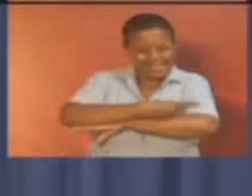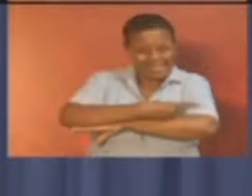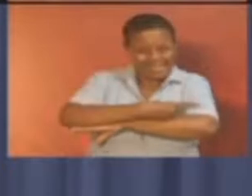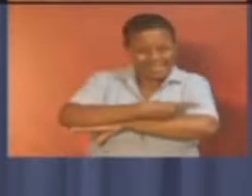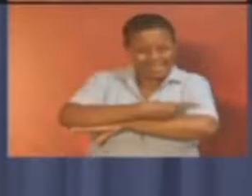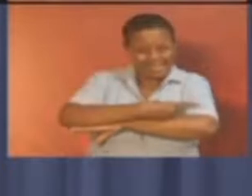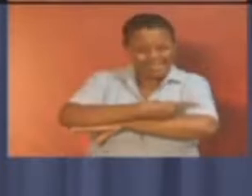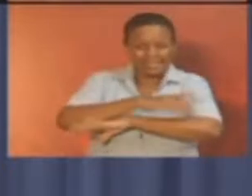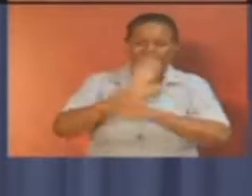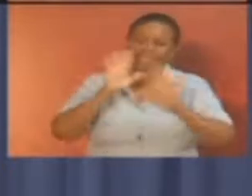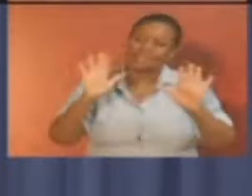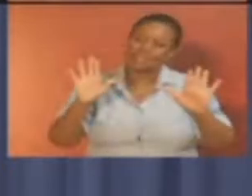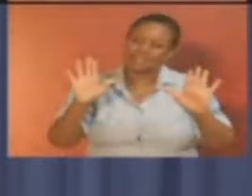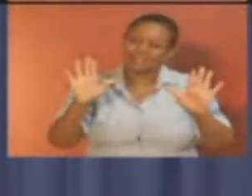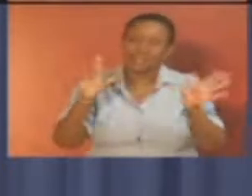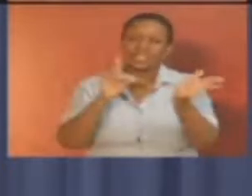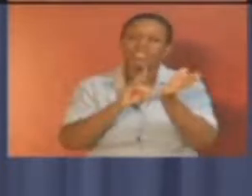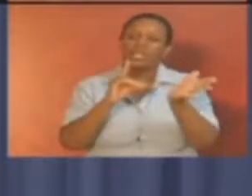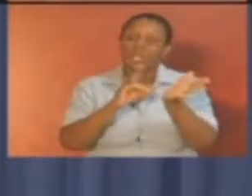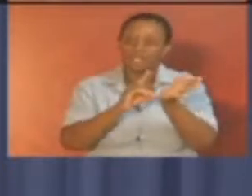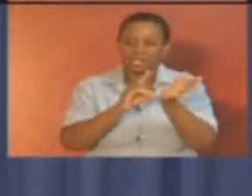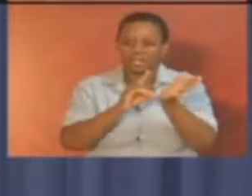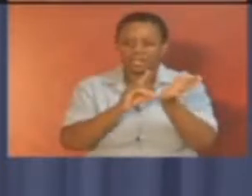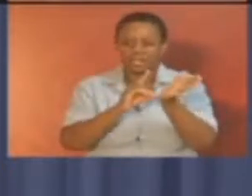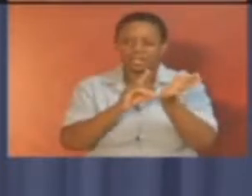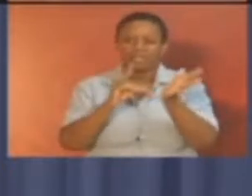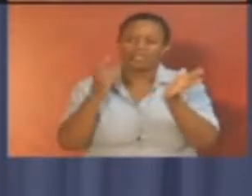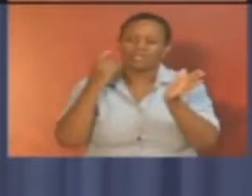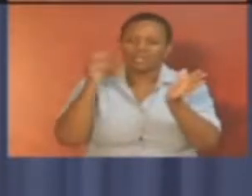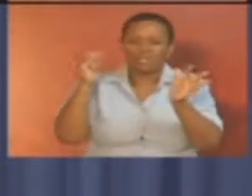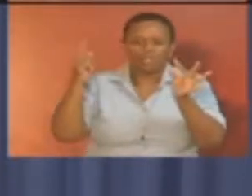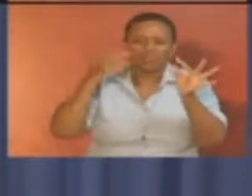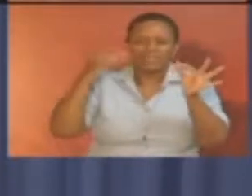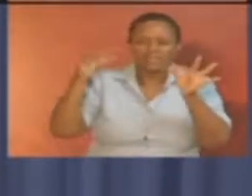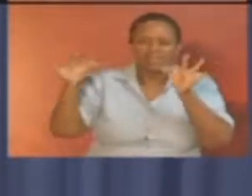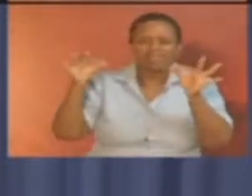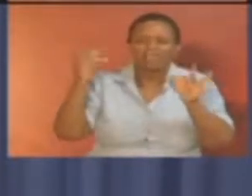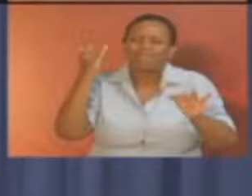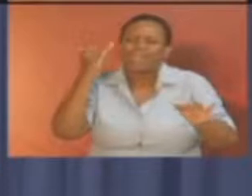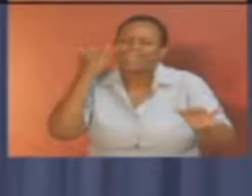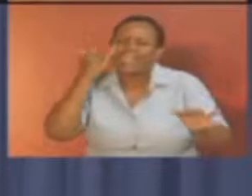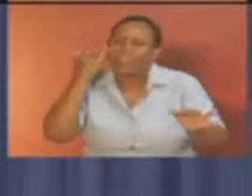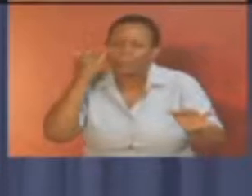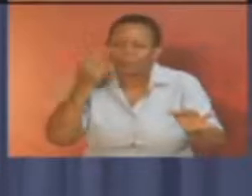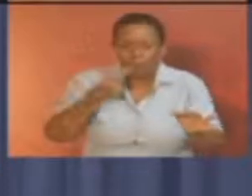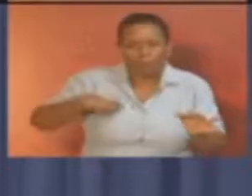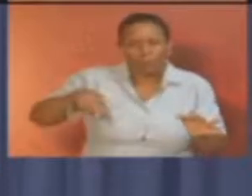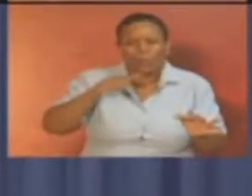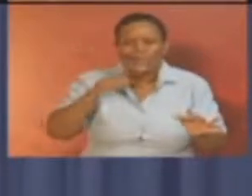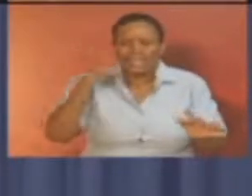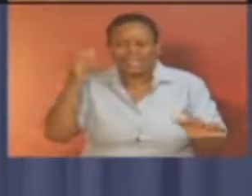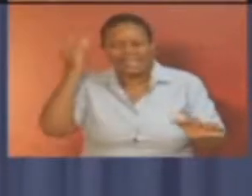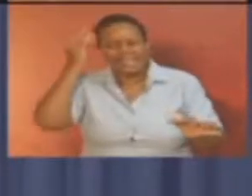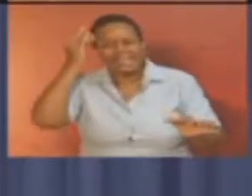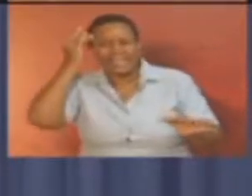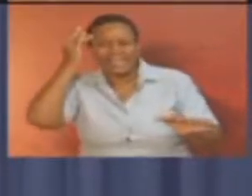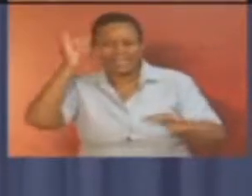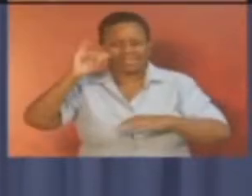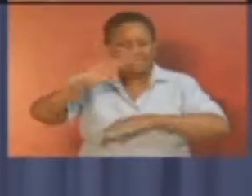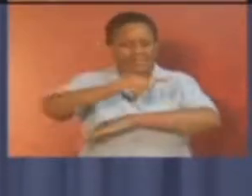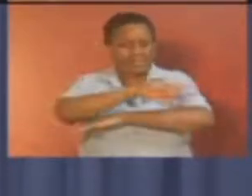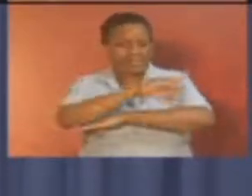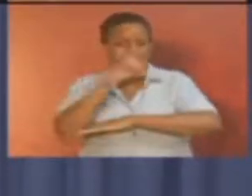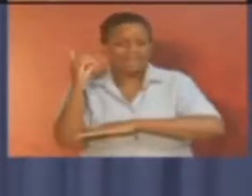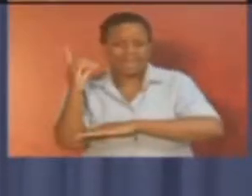If we treat Mother's Day as another excuse to gather at the homes of